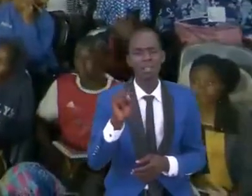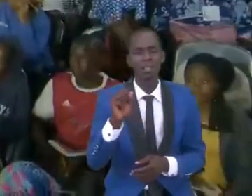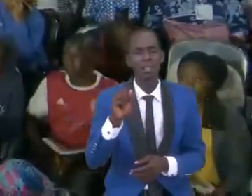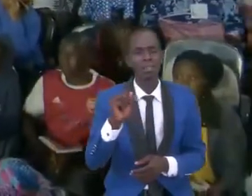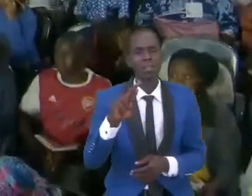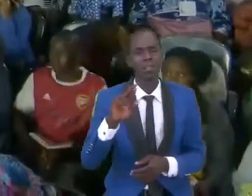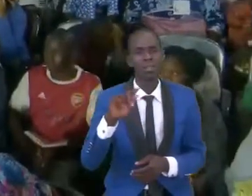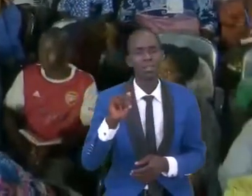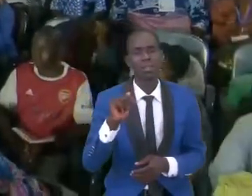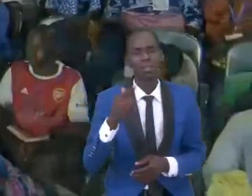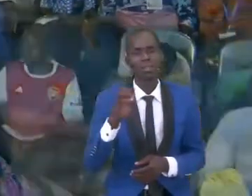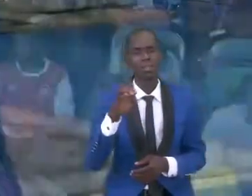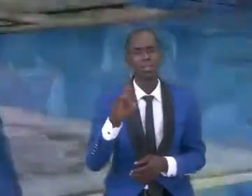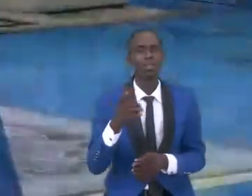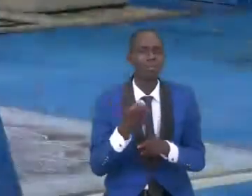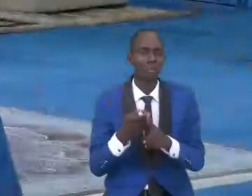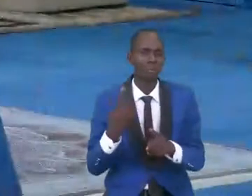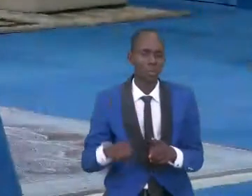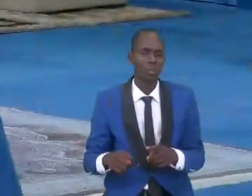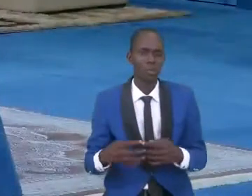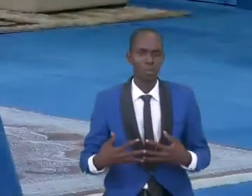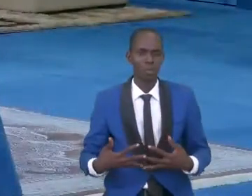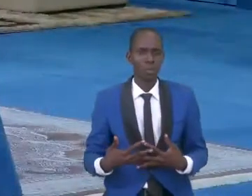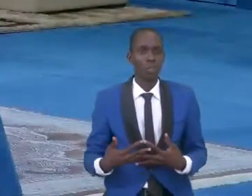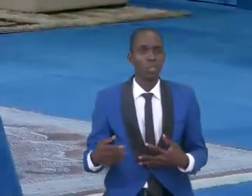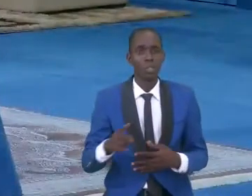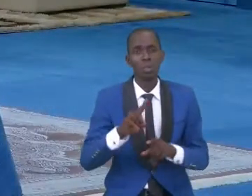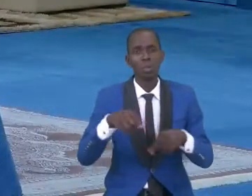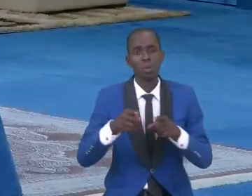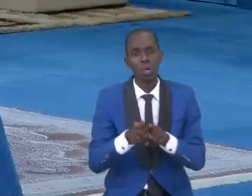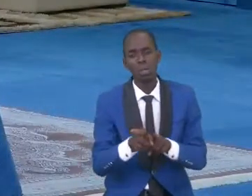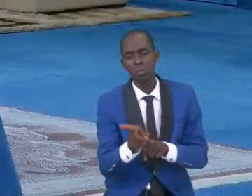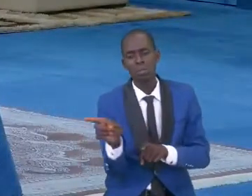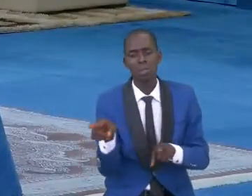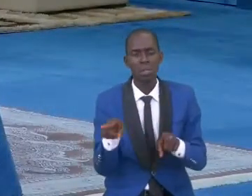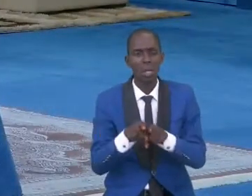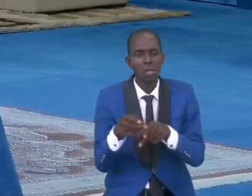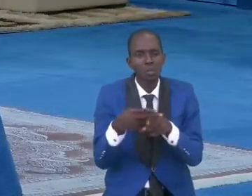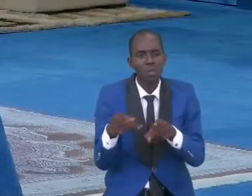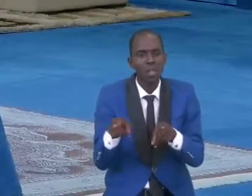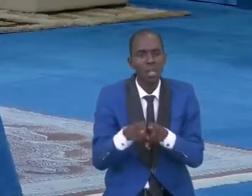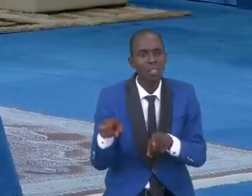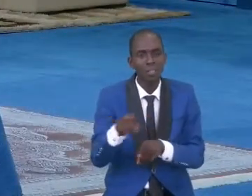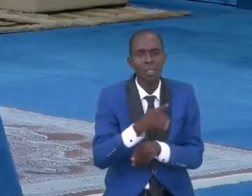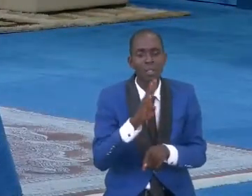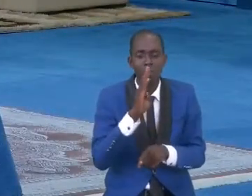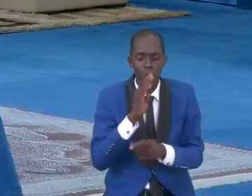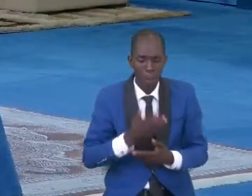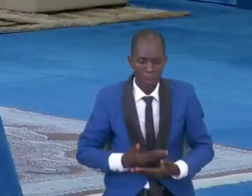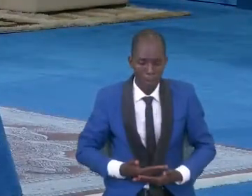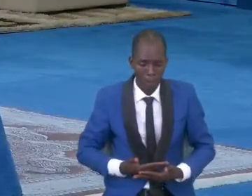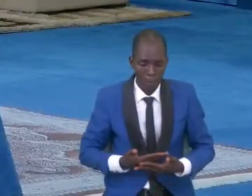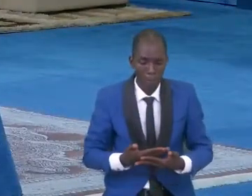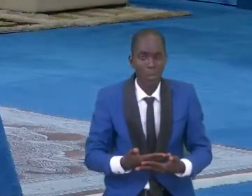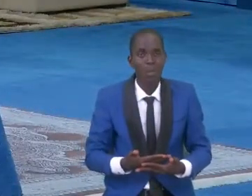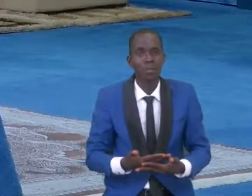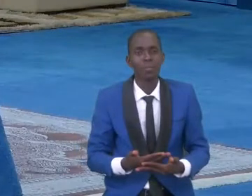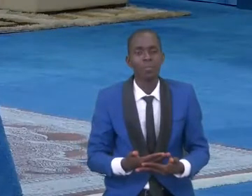go astray as soon as they be born, as soon as they are